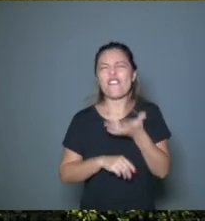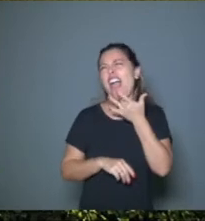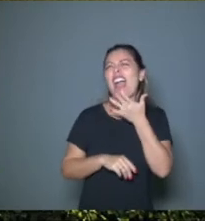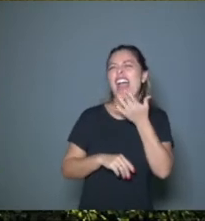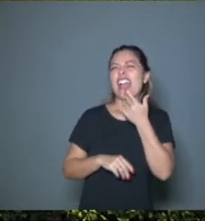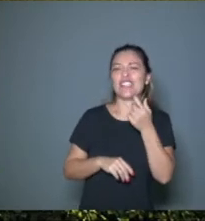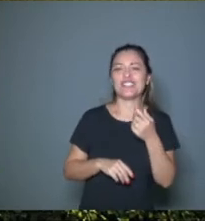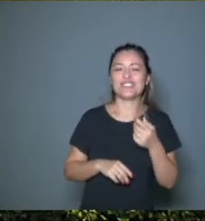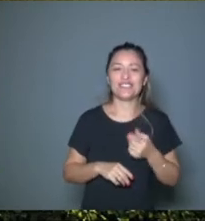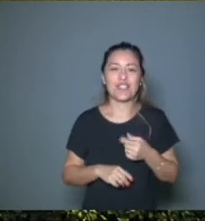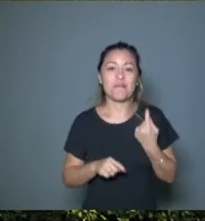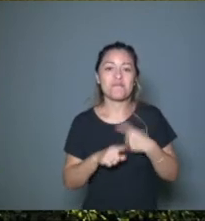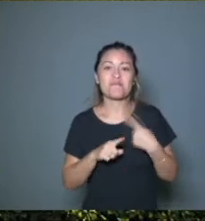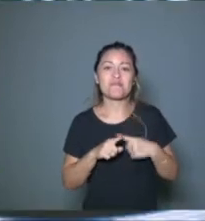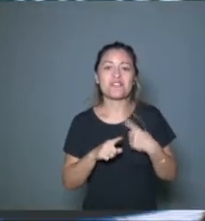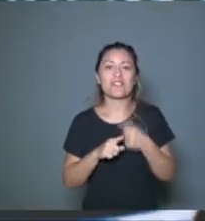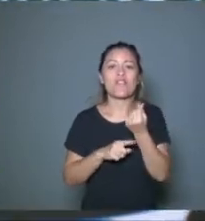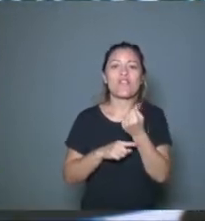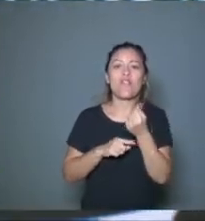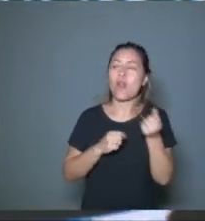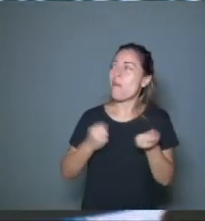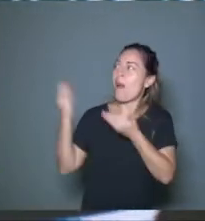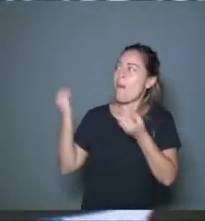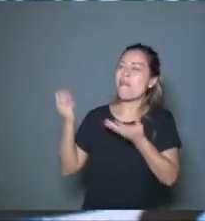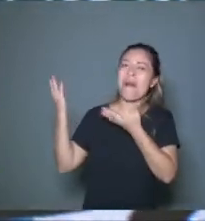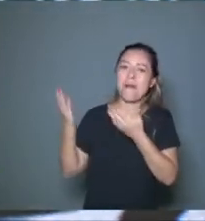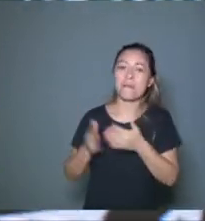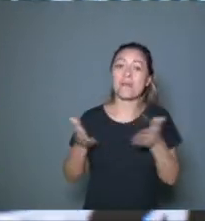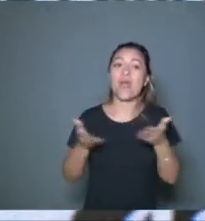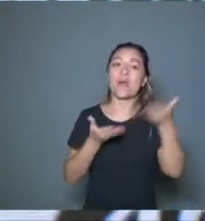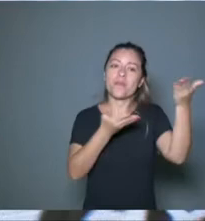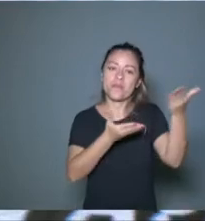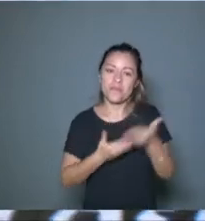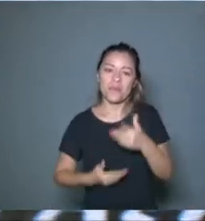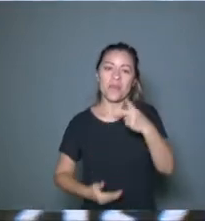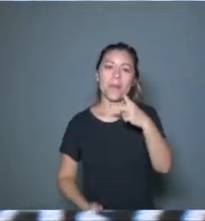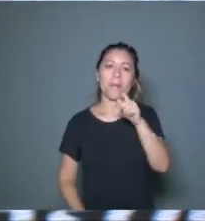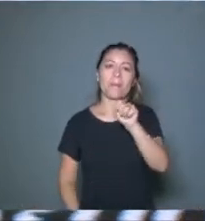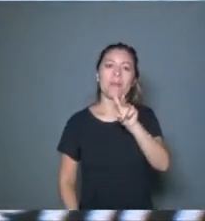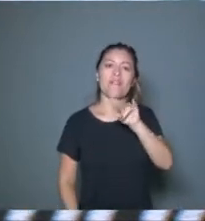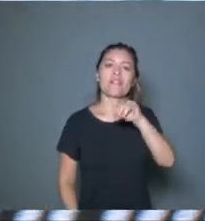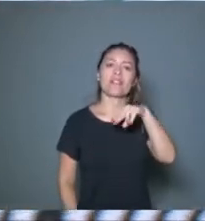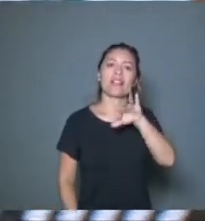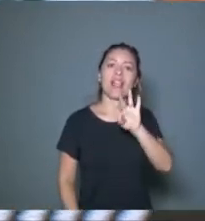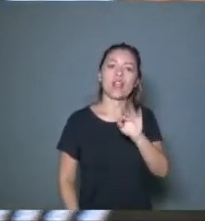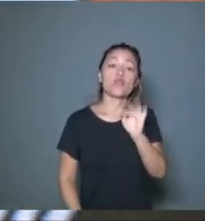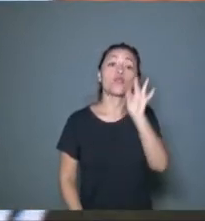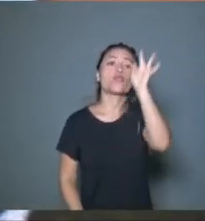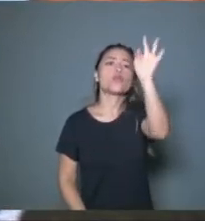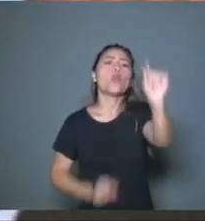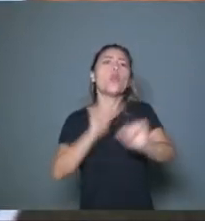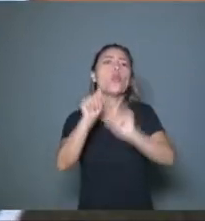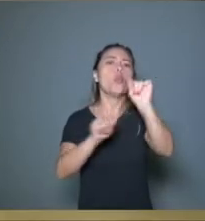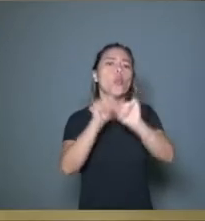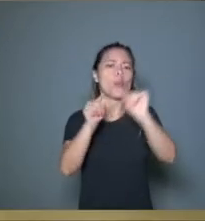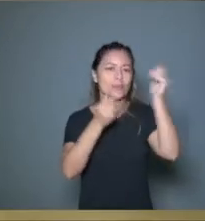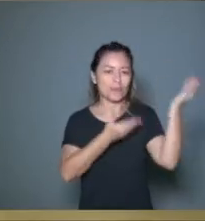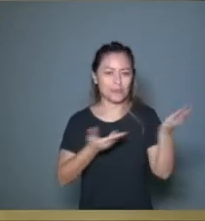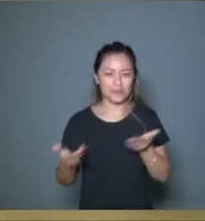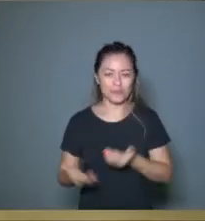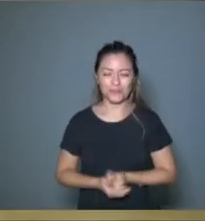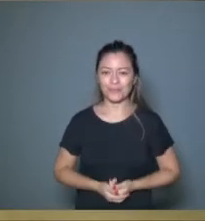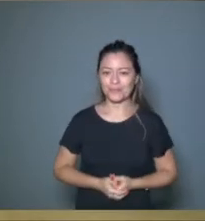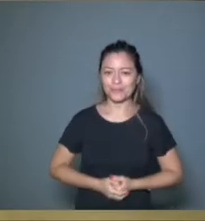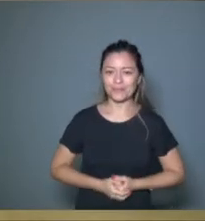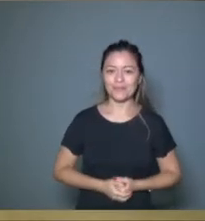Well, it was easy to speak about the figures because they speak for themselves. I turn it over to Pavinato, who will speak about the future that